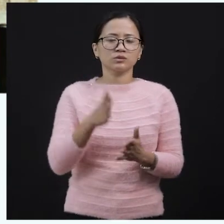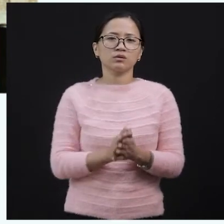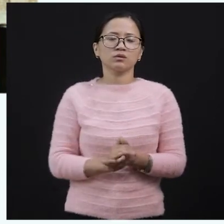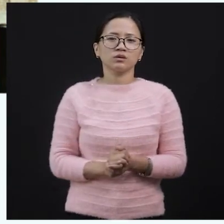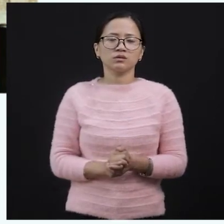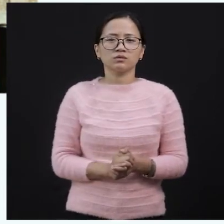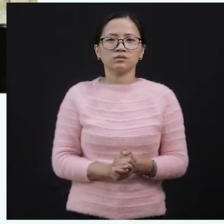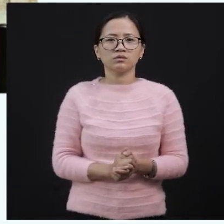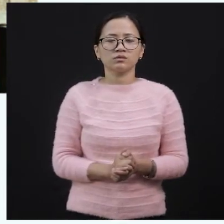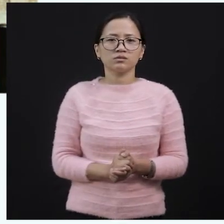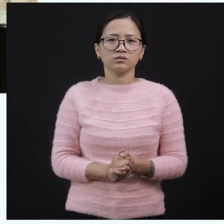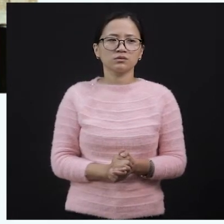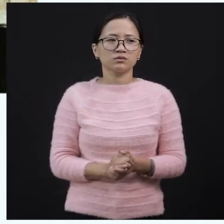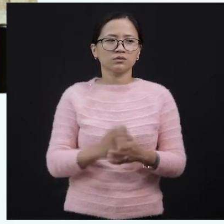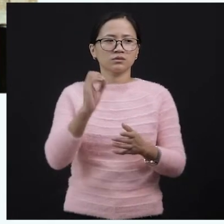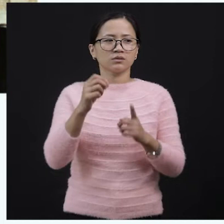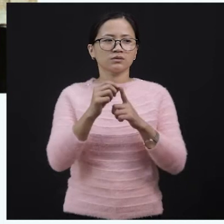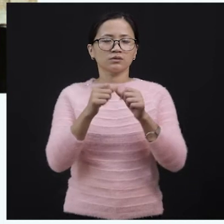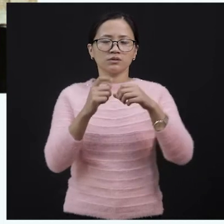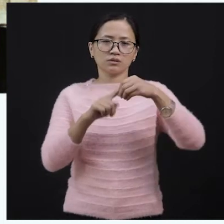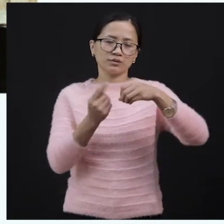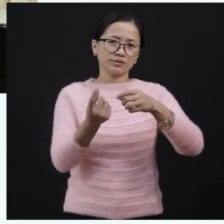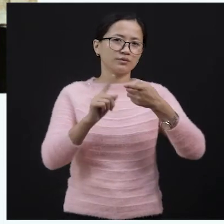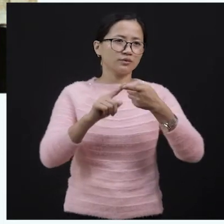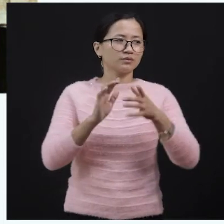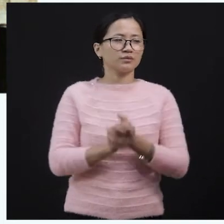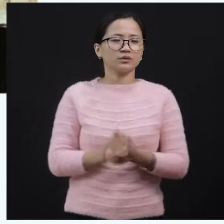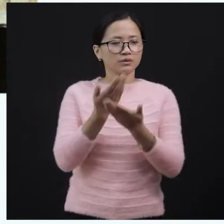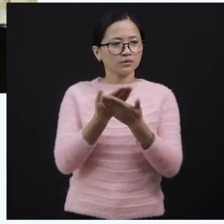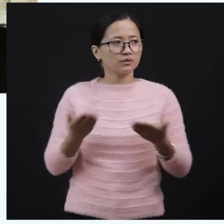is this? It is an opaque object.